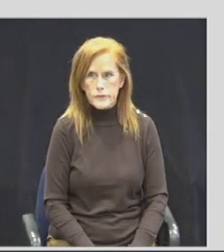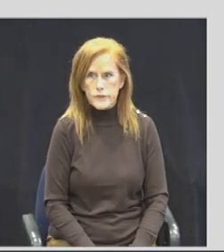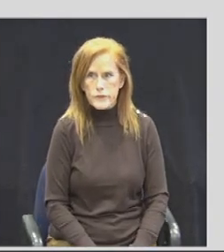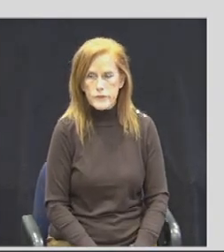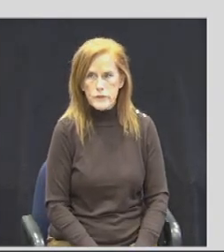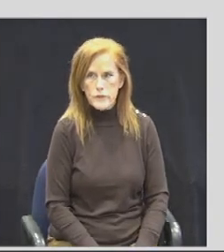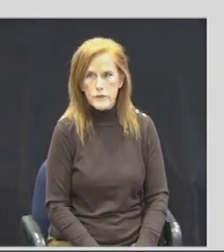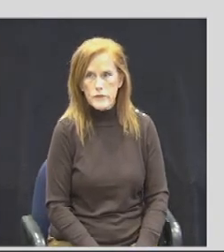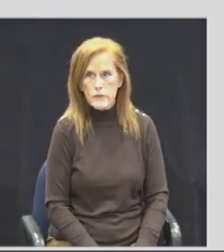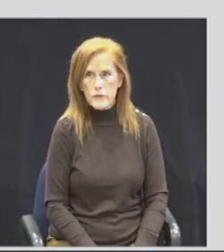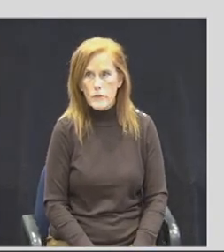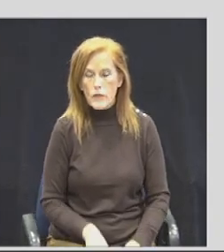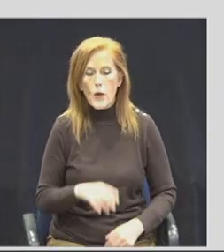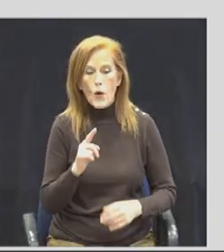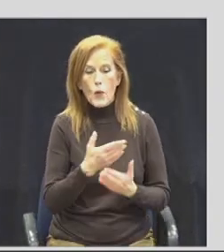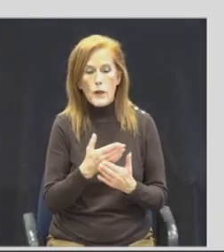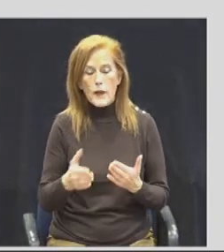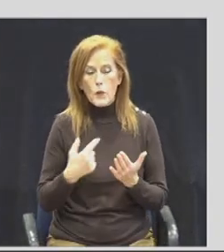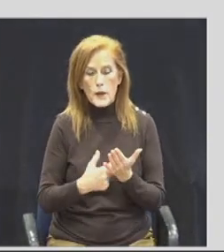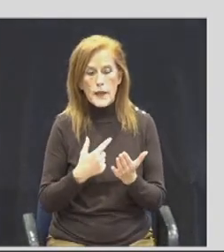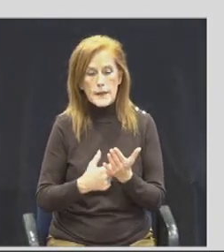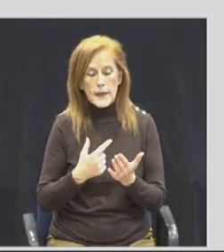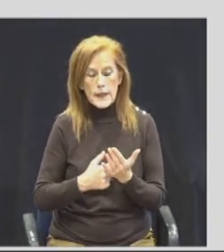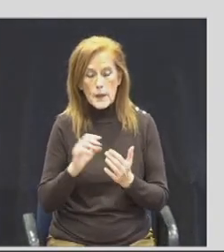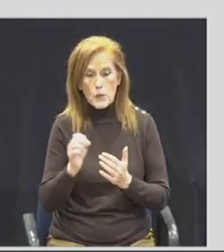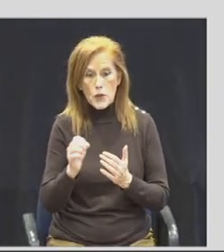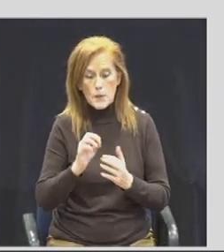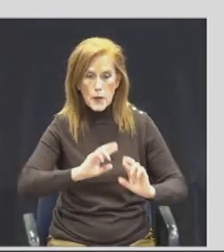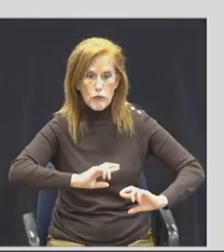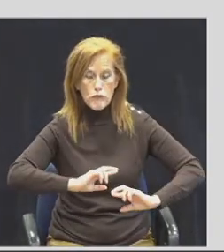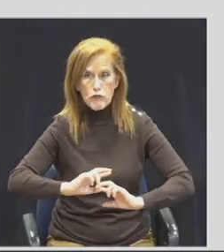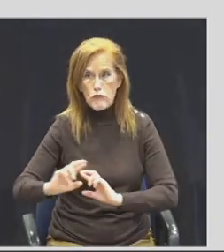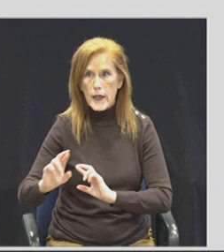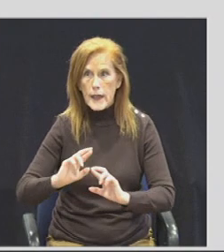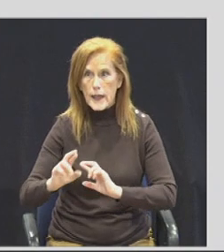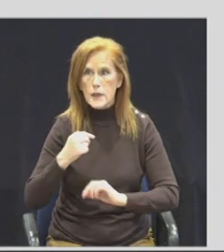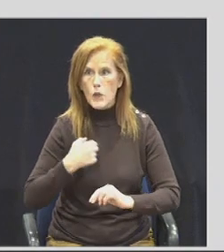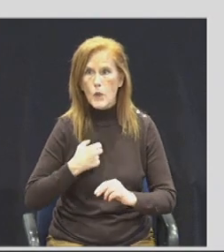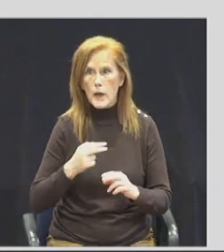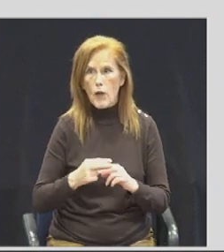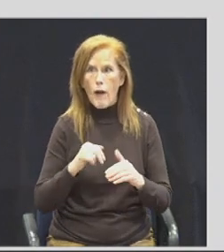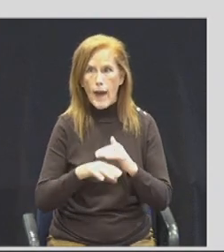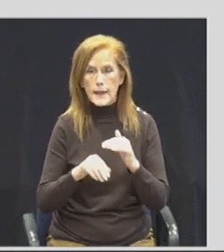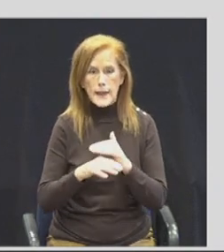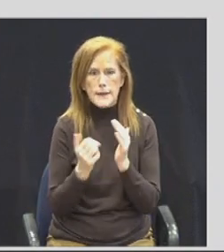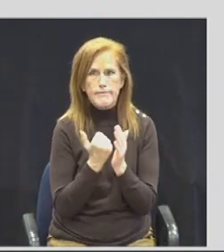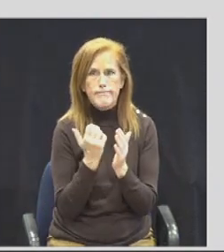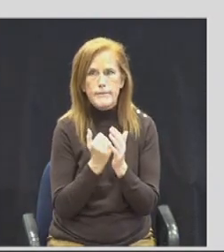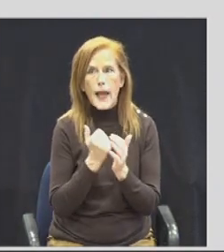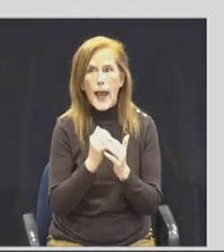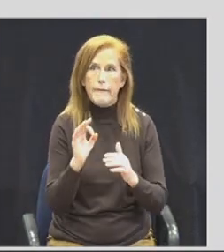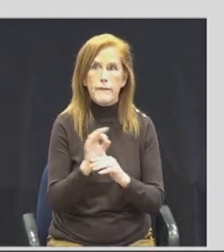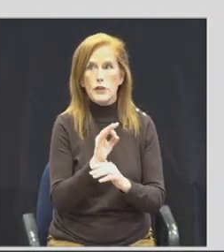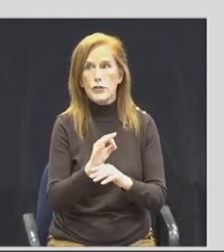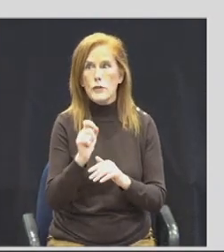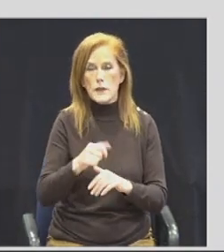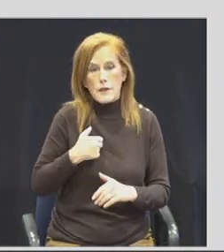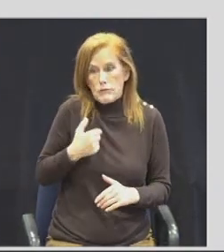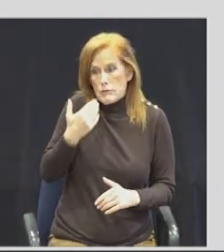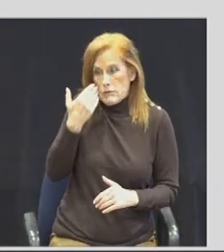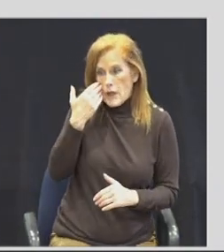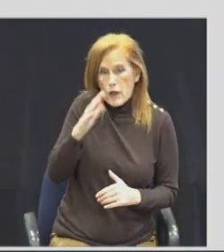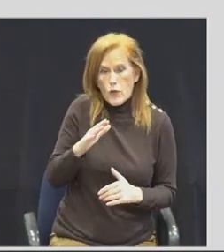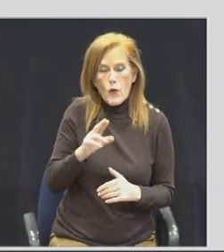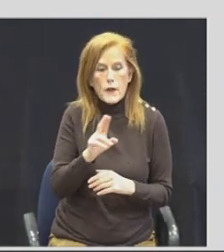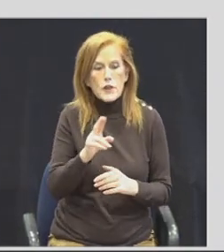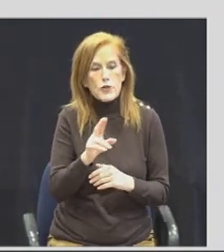One thing that we talk about a lot in emergency preparedness is access and functional needs. That's kind of our terminology. I don't know if it's the same terminology that gets used outside